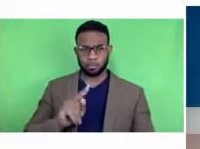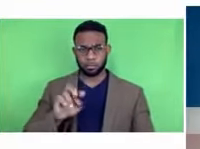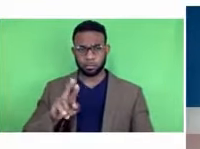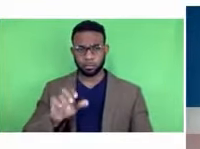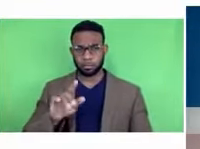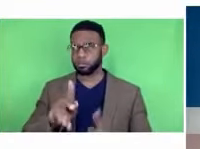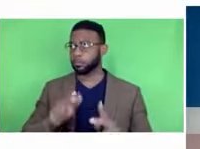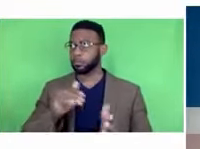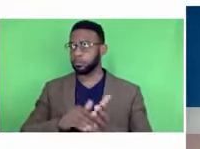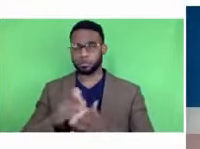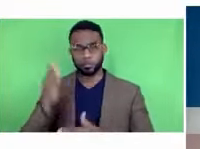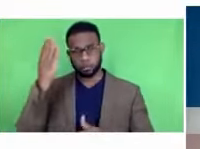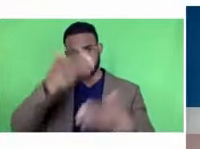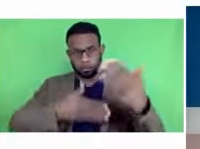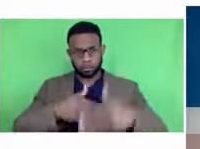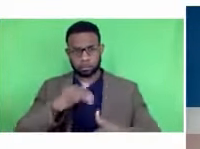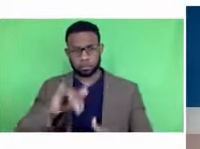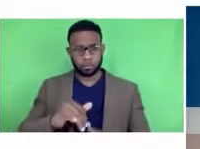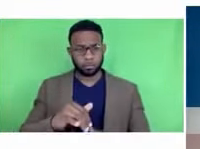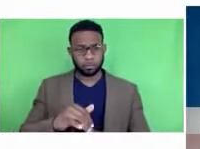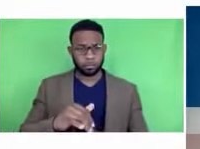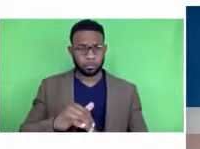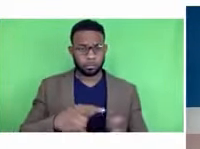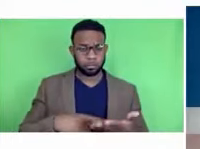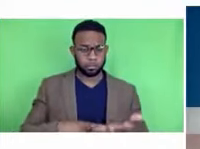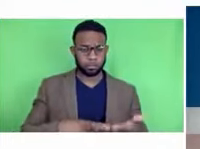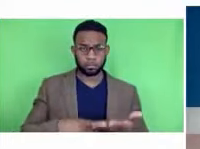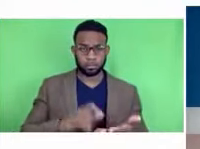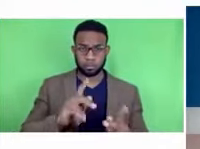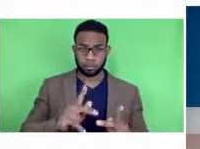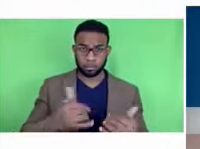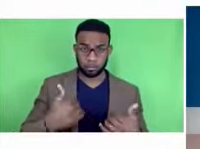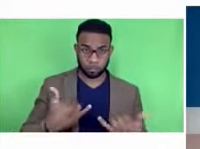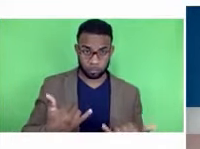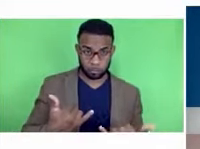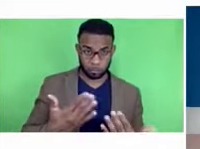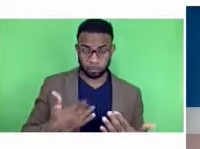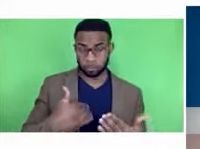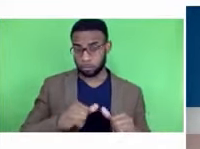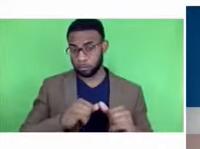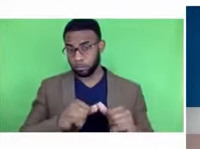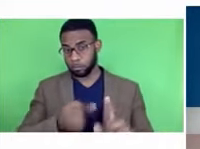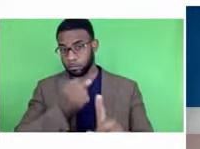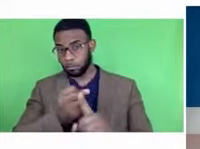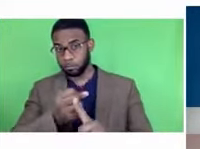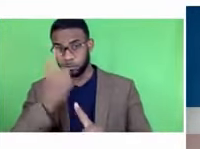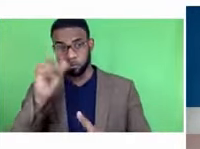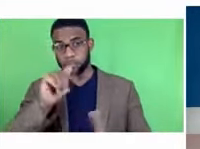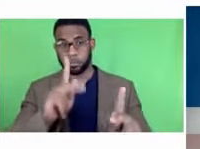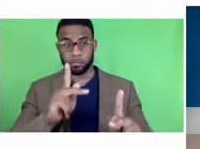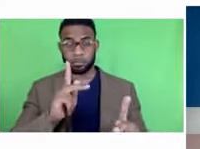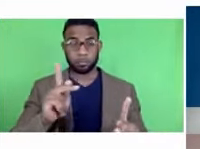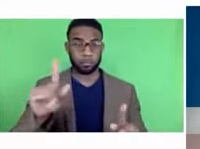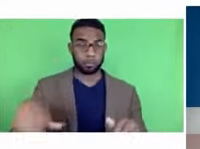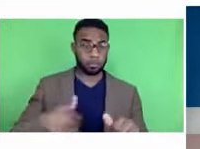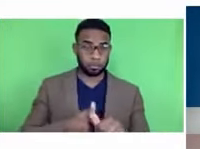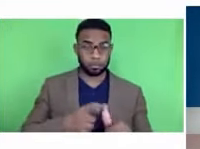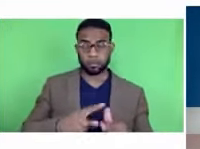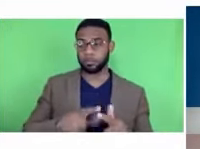often overlook is that, you know, the conversations that folks are having today may have a lasting impact for other people that are coming behind them or